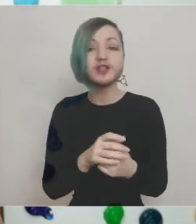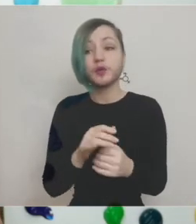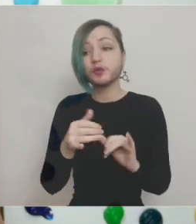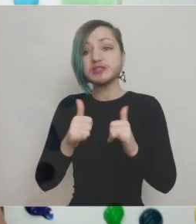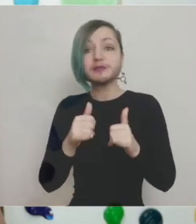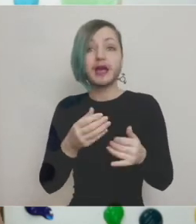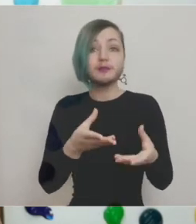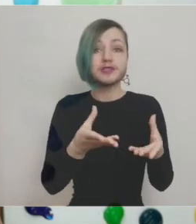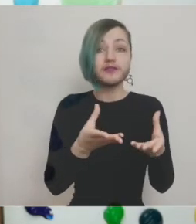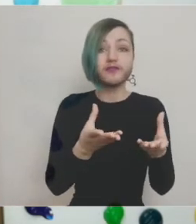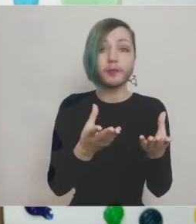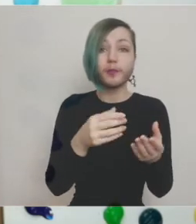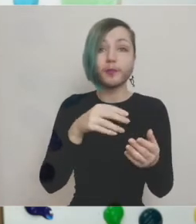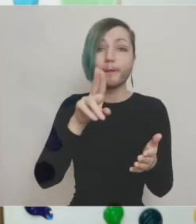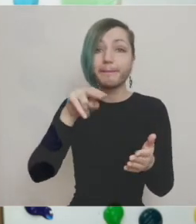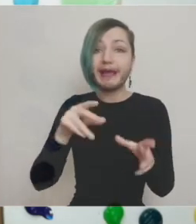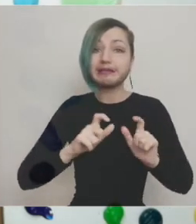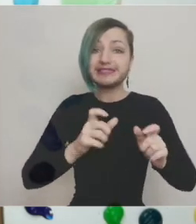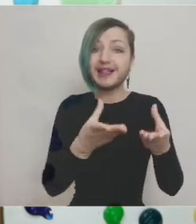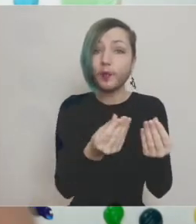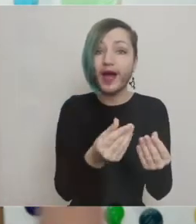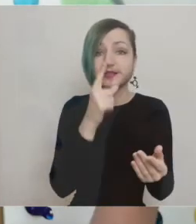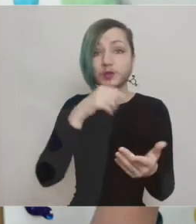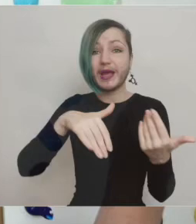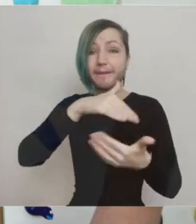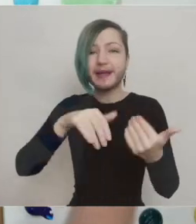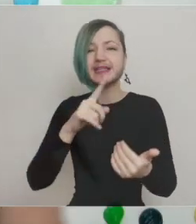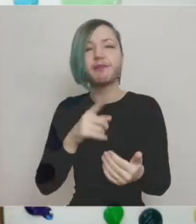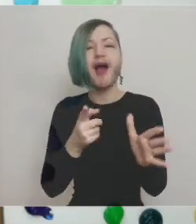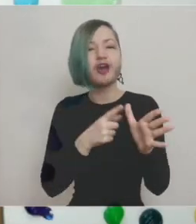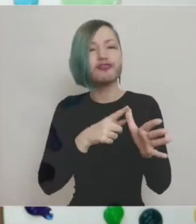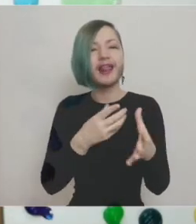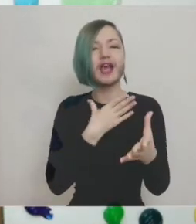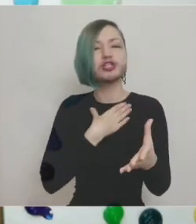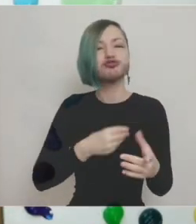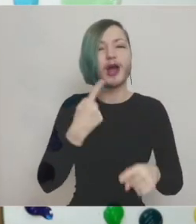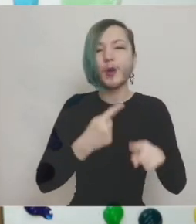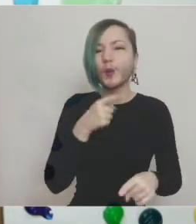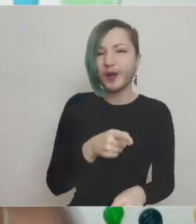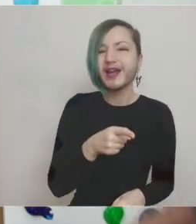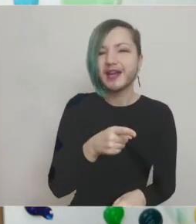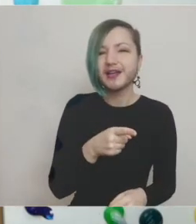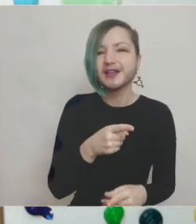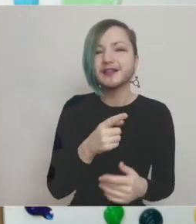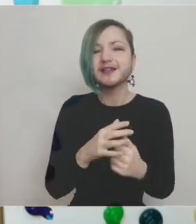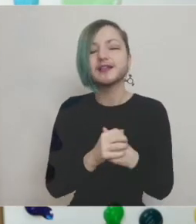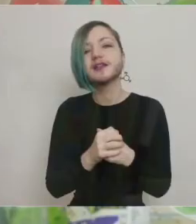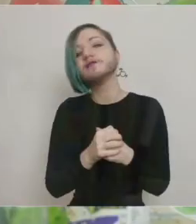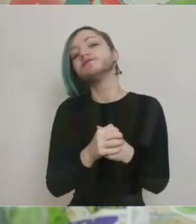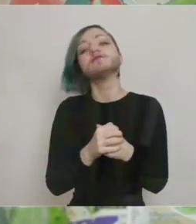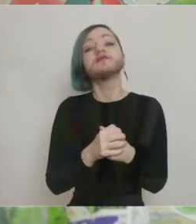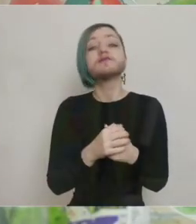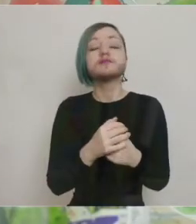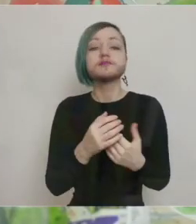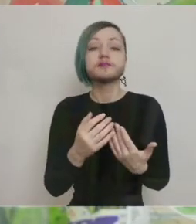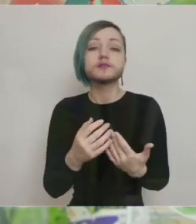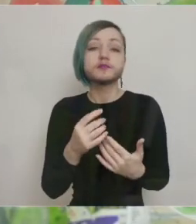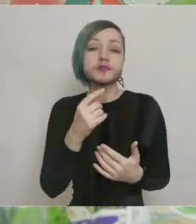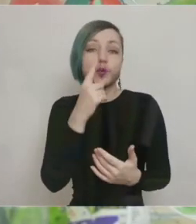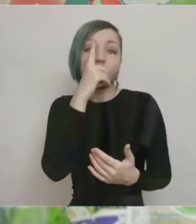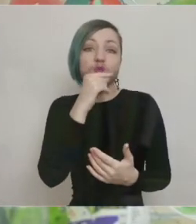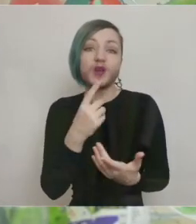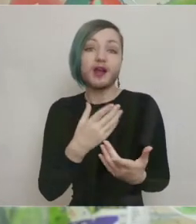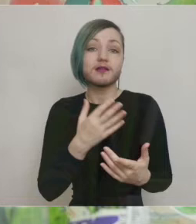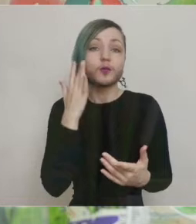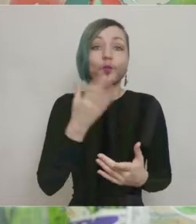sometimes wet into wet paint. This is acrylic, so it's going to dry quite quickly, but you can also just paint right